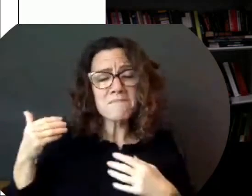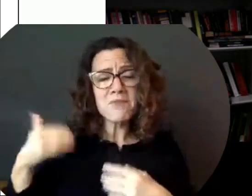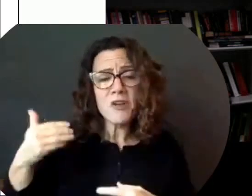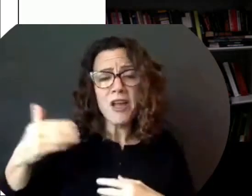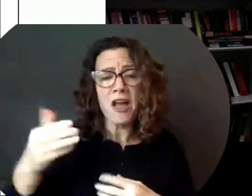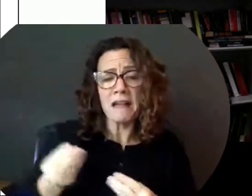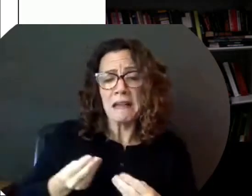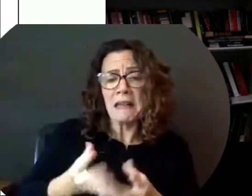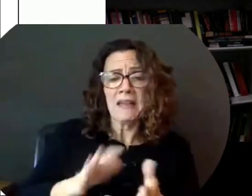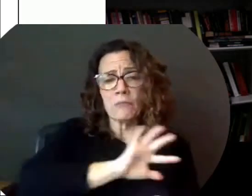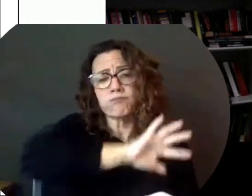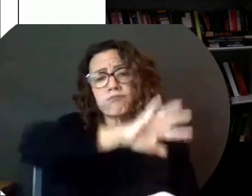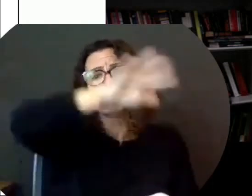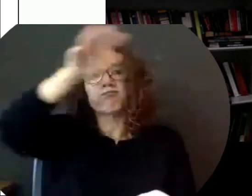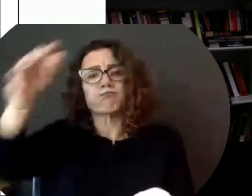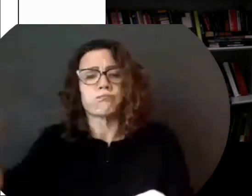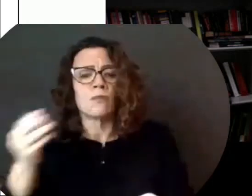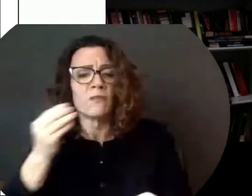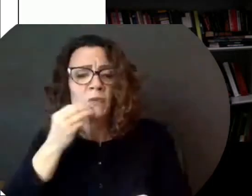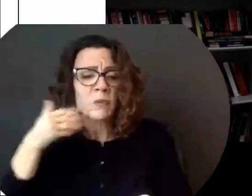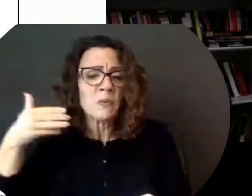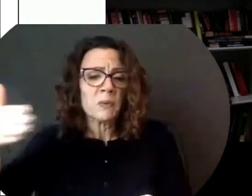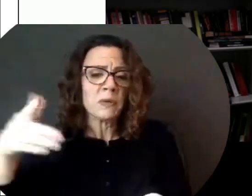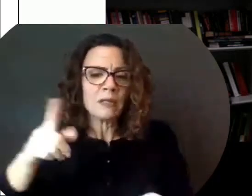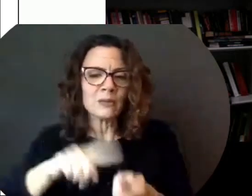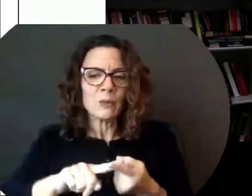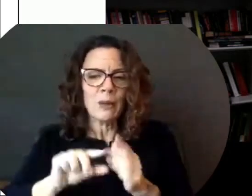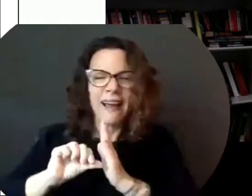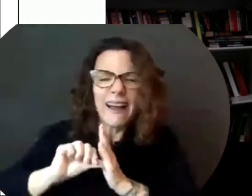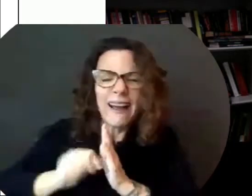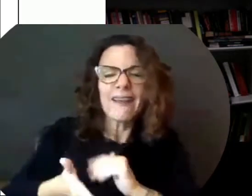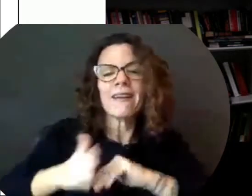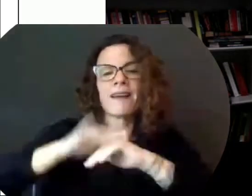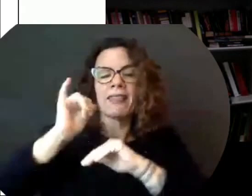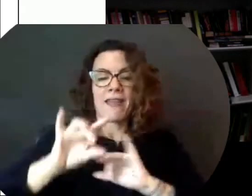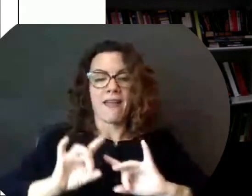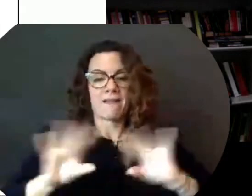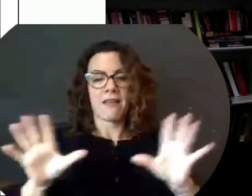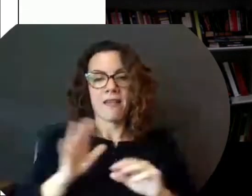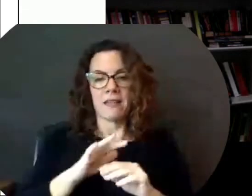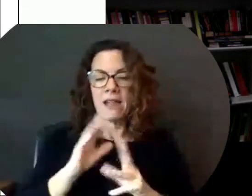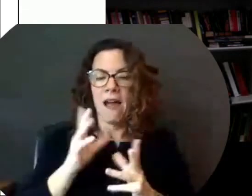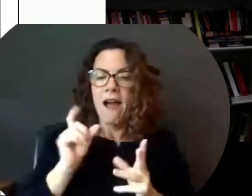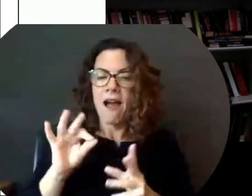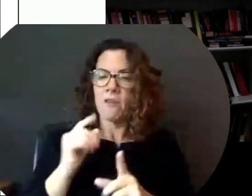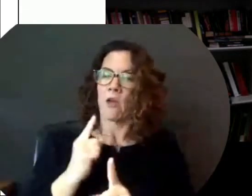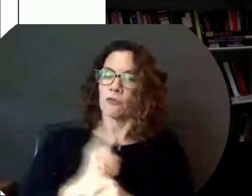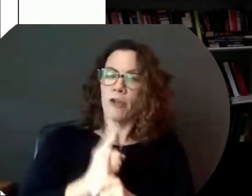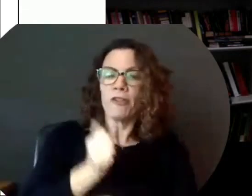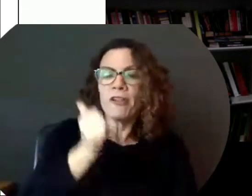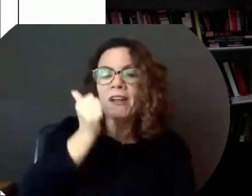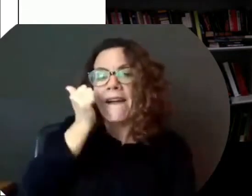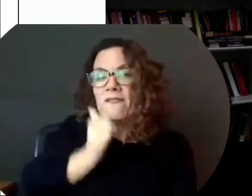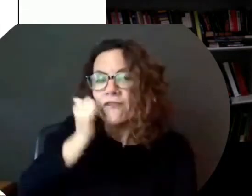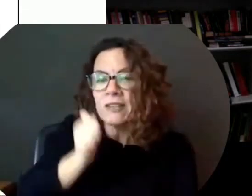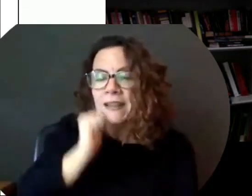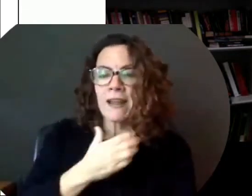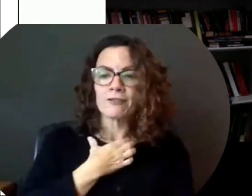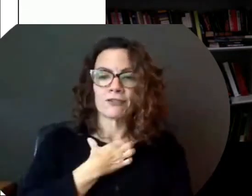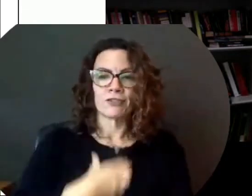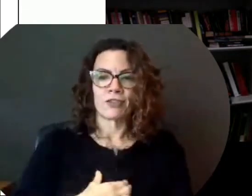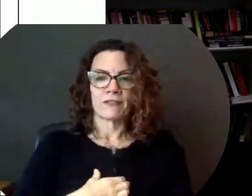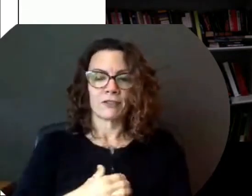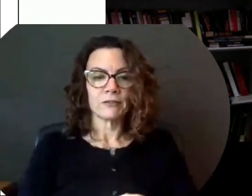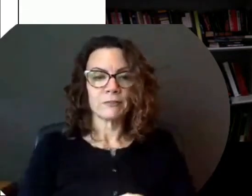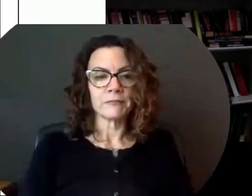violence of regular day-to-day starvation. And I think that kind of, although I think there's a moment of possibility during